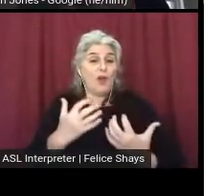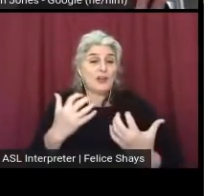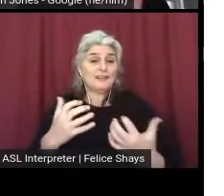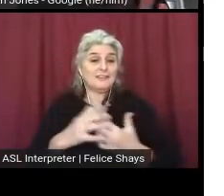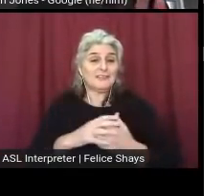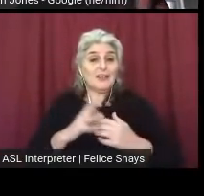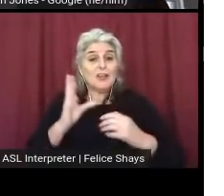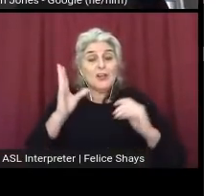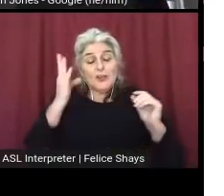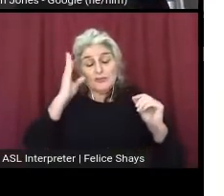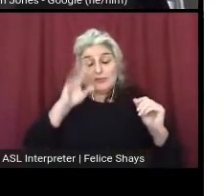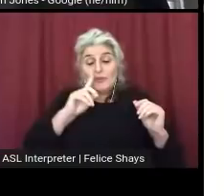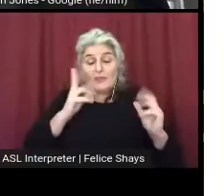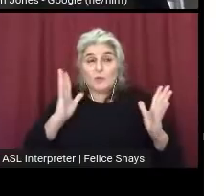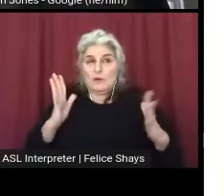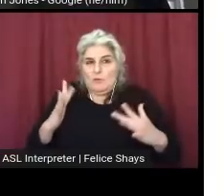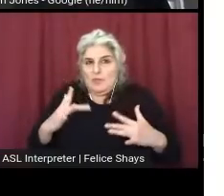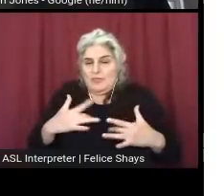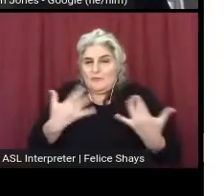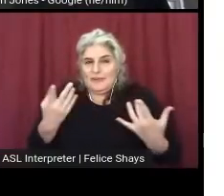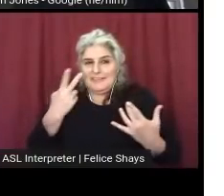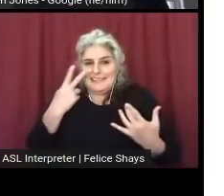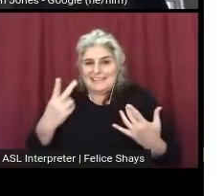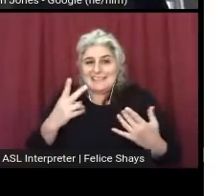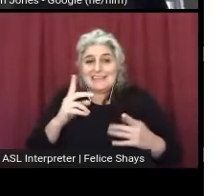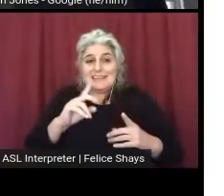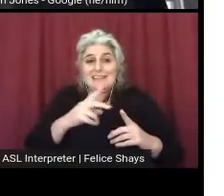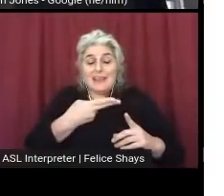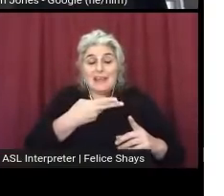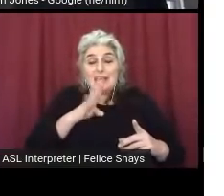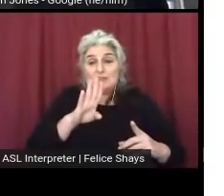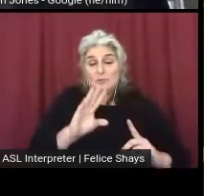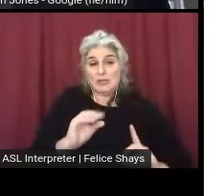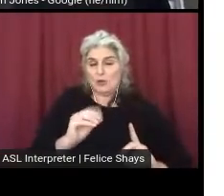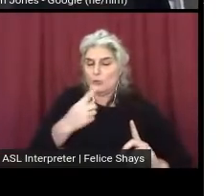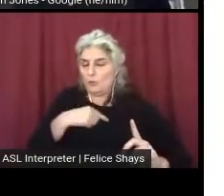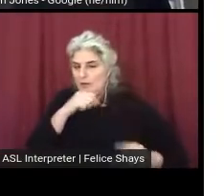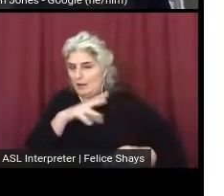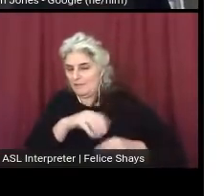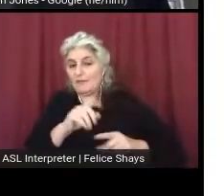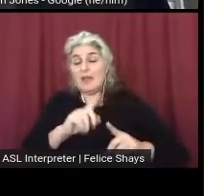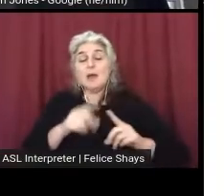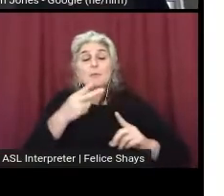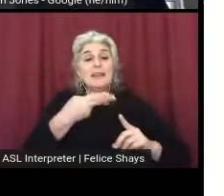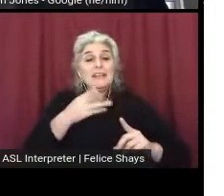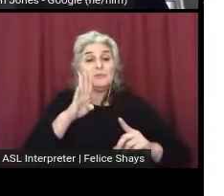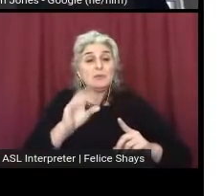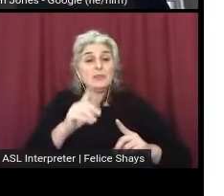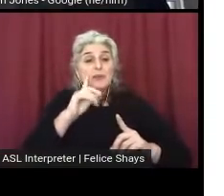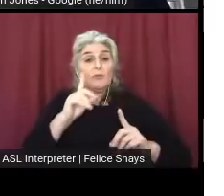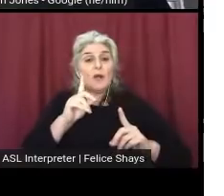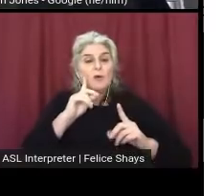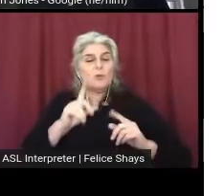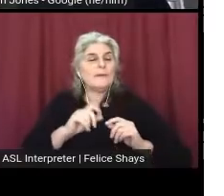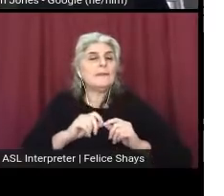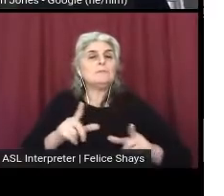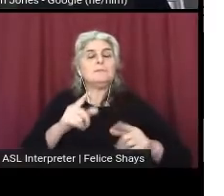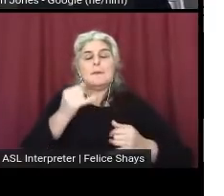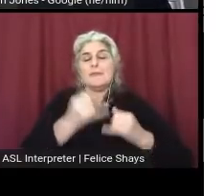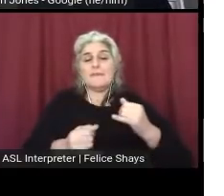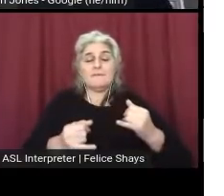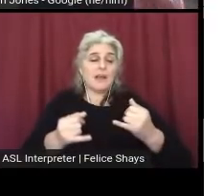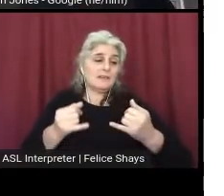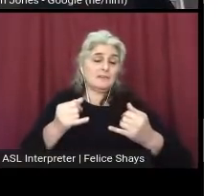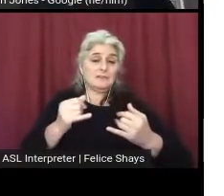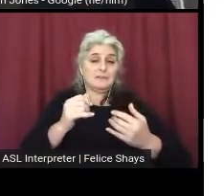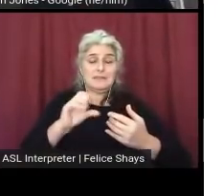not touch the work, that as HBO launched the final season of Game of Thrones, they leveraged those